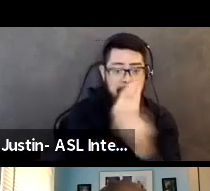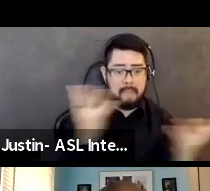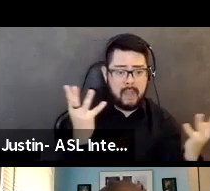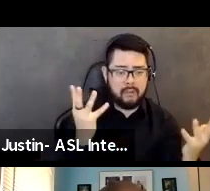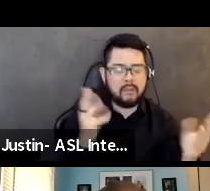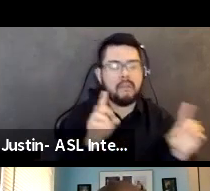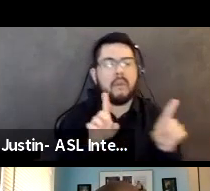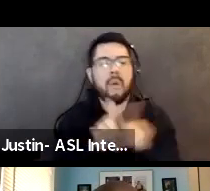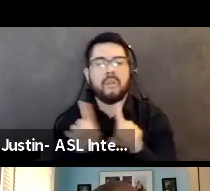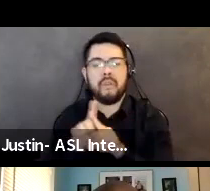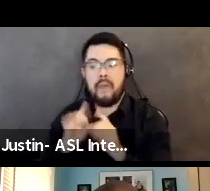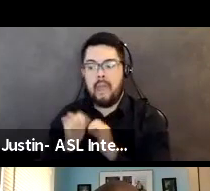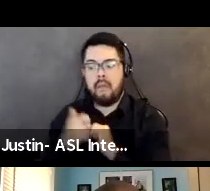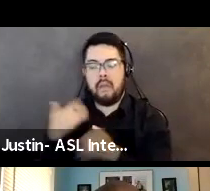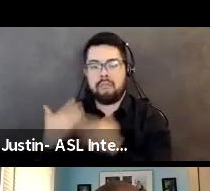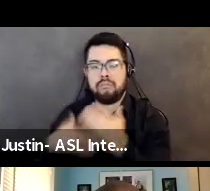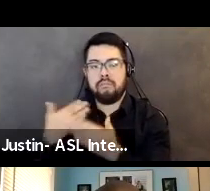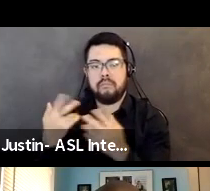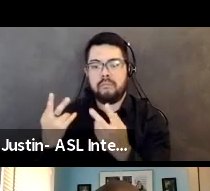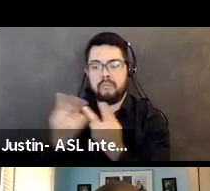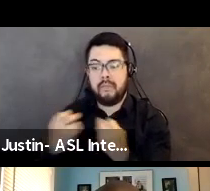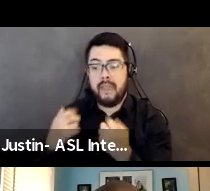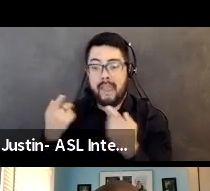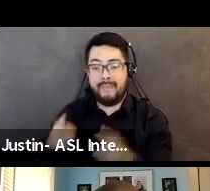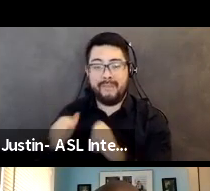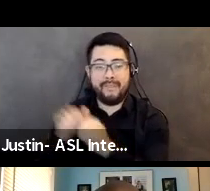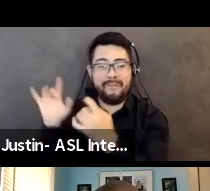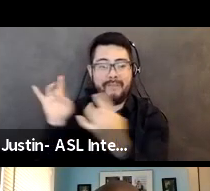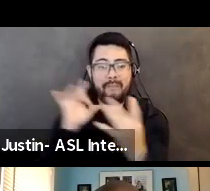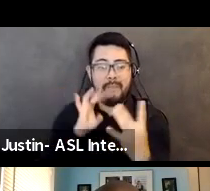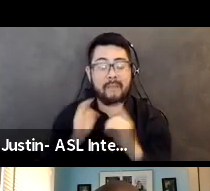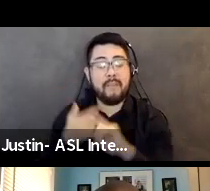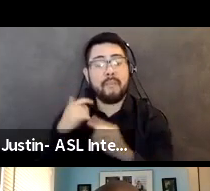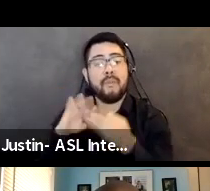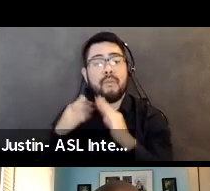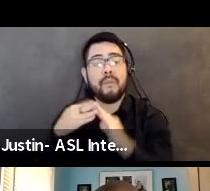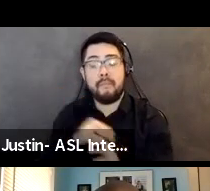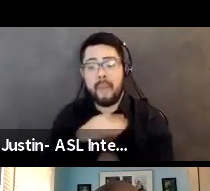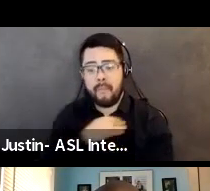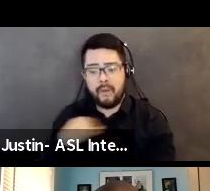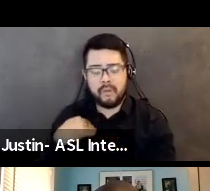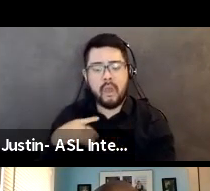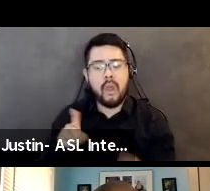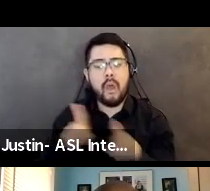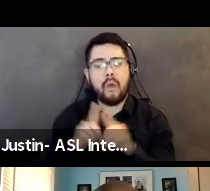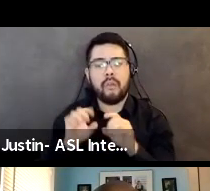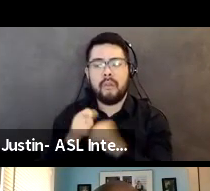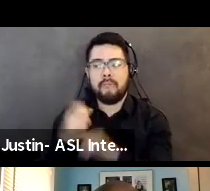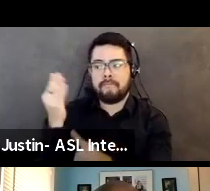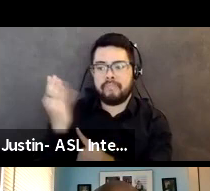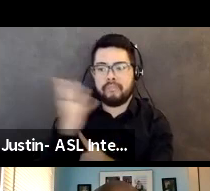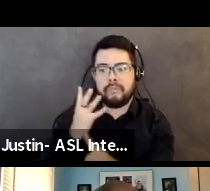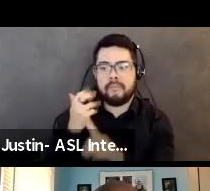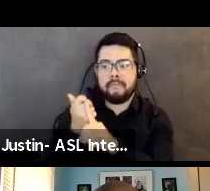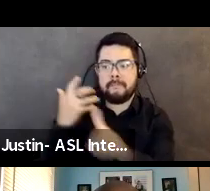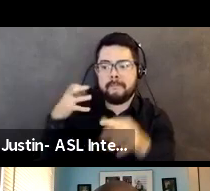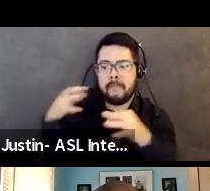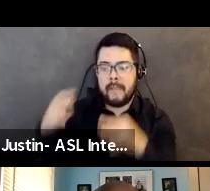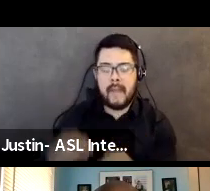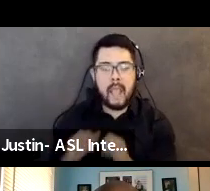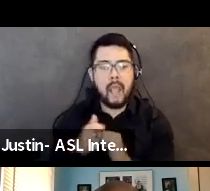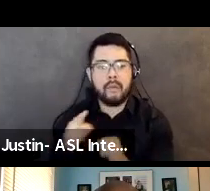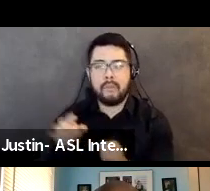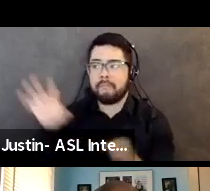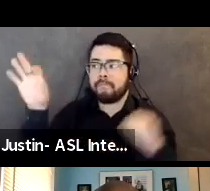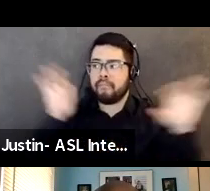and the process with community members and listening and showing us how you connected the dots from what you heard to